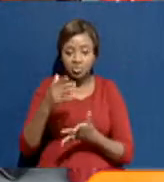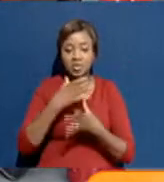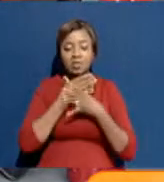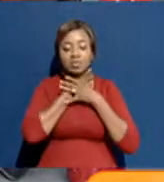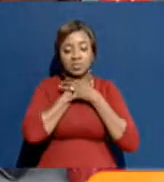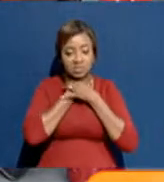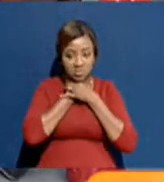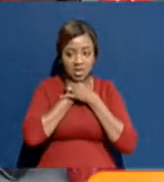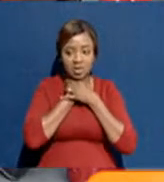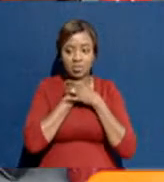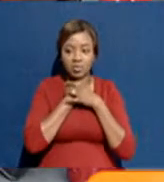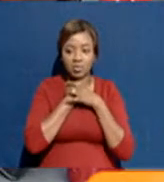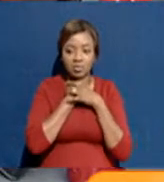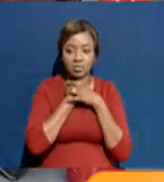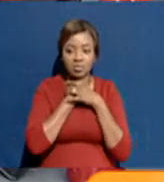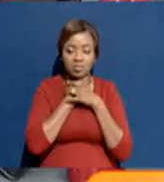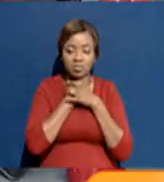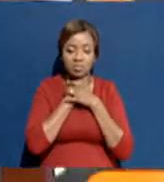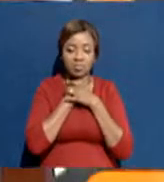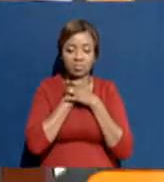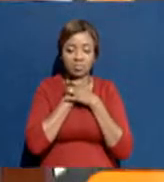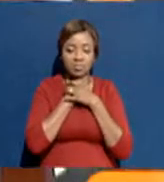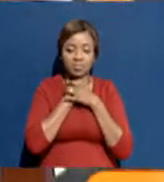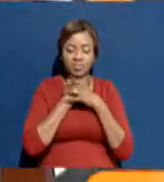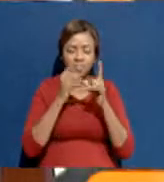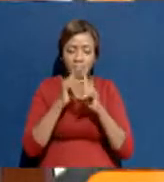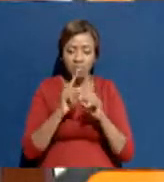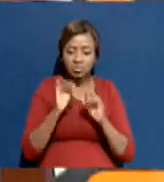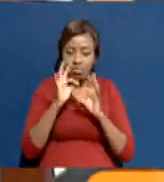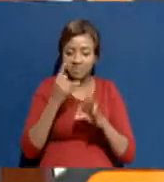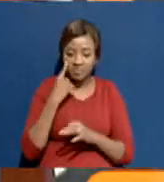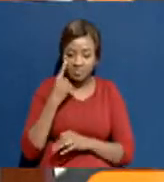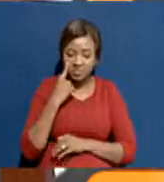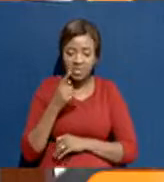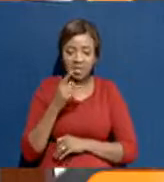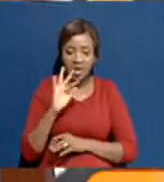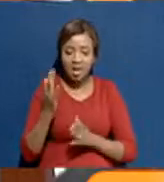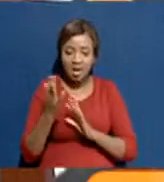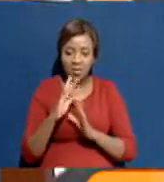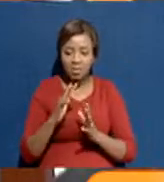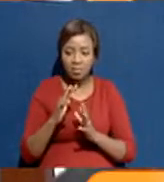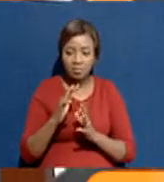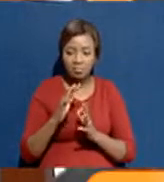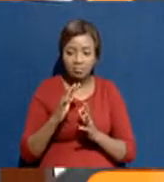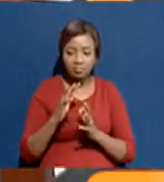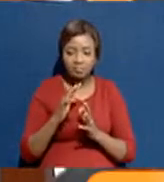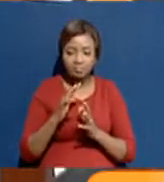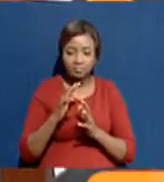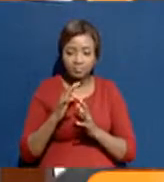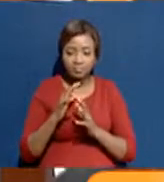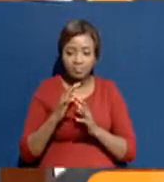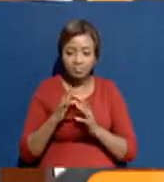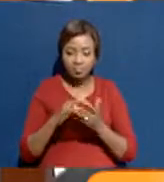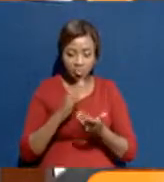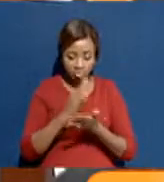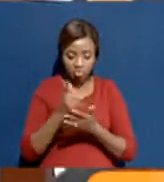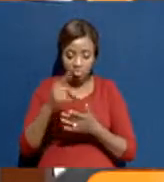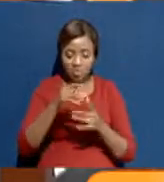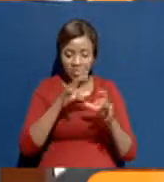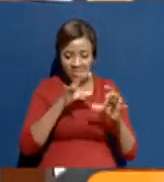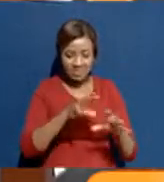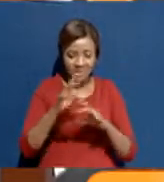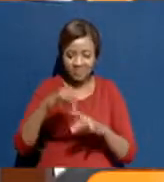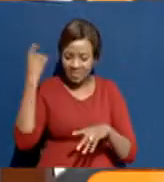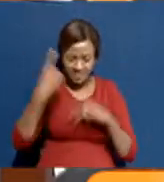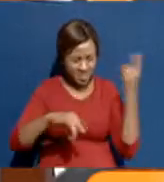passion. Yeah, very. I mean, if you look at the way they he has been killed, apart from the obvious torture and